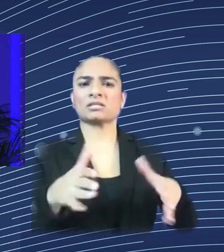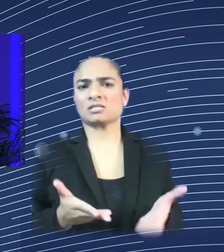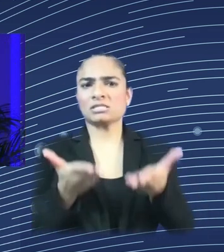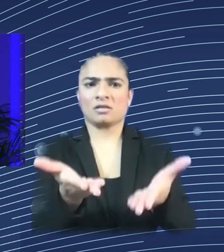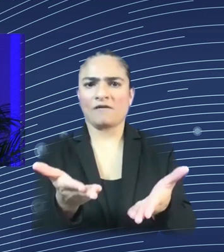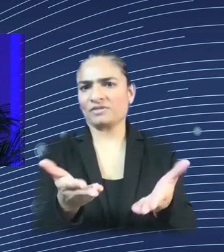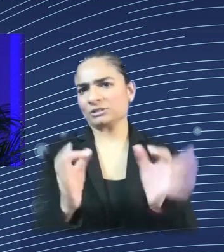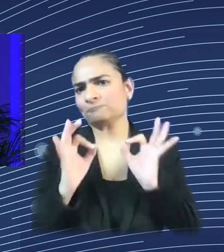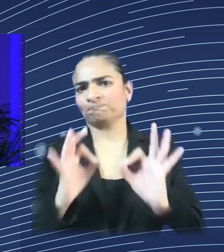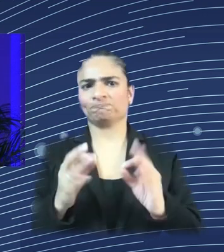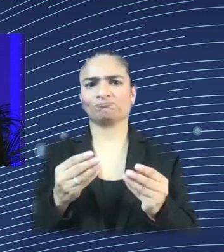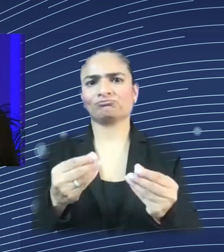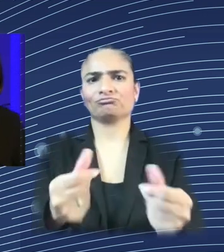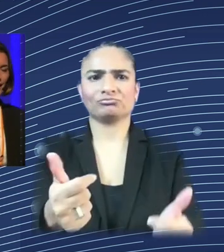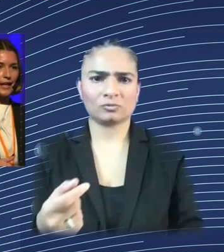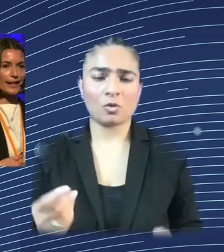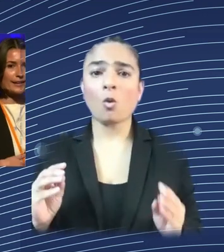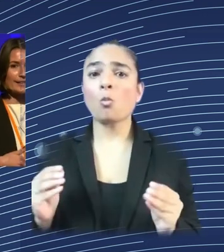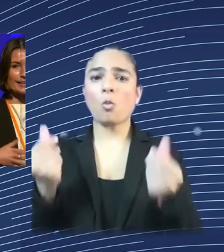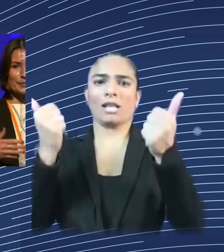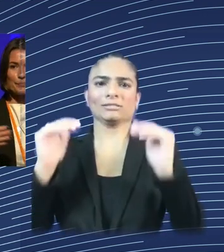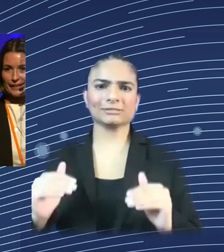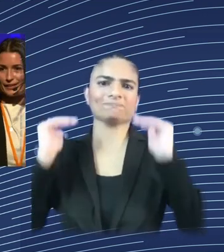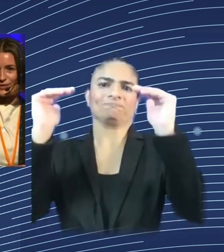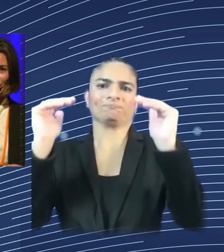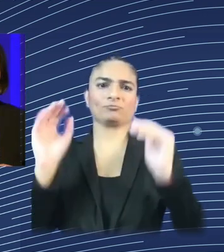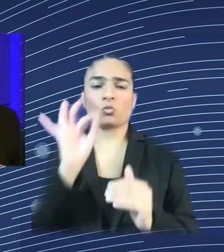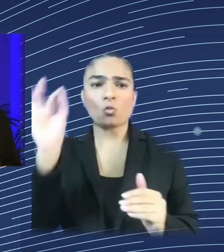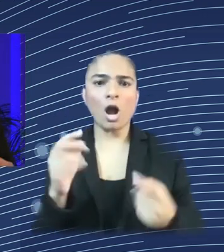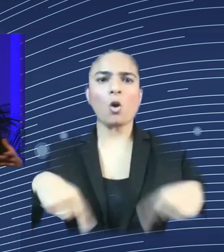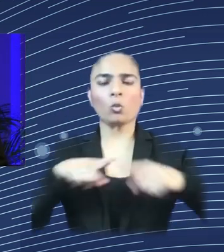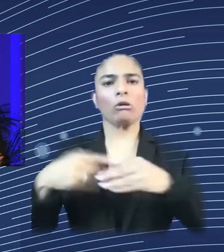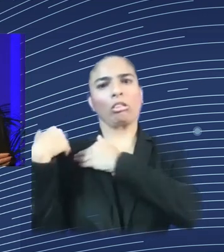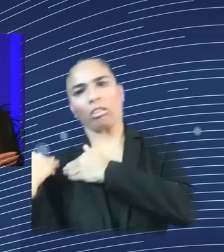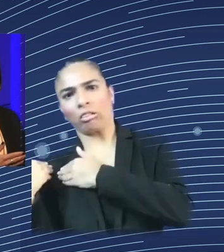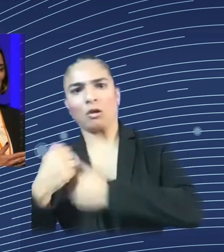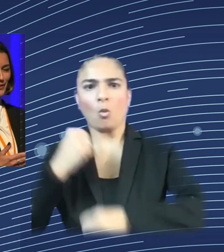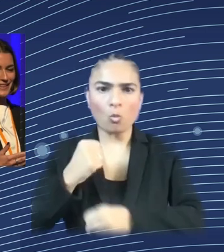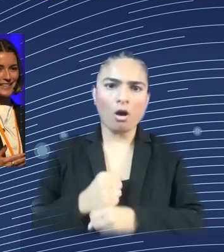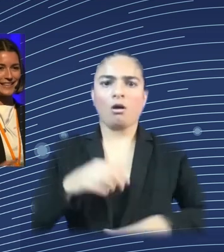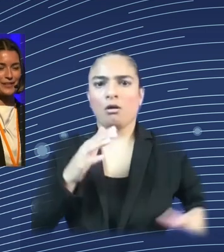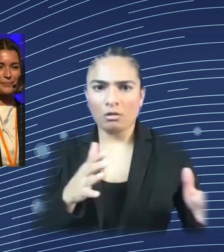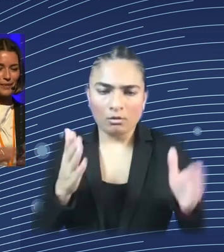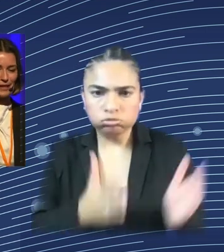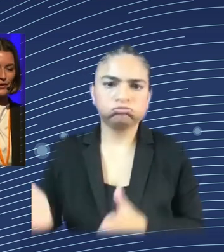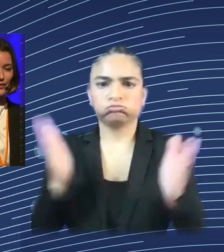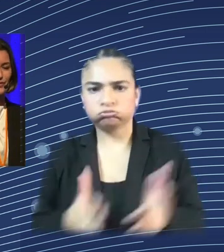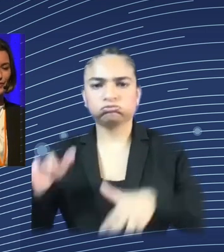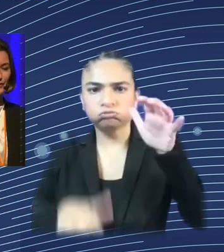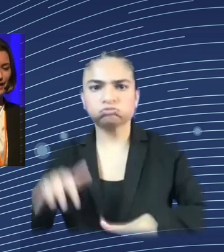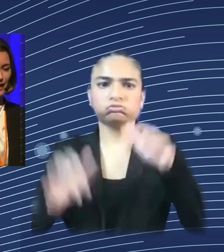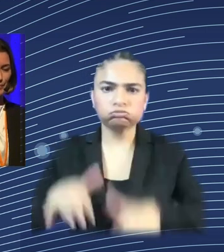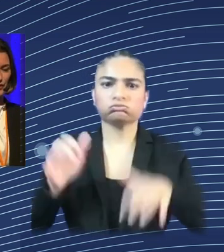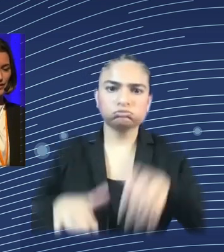the workload of public officials. And better services plus happier employees maybe